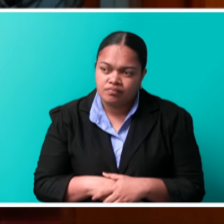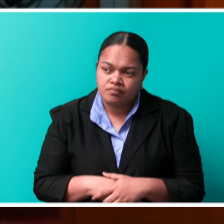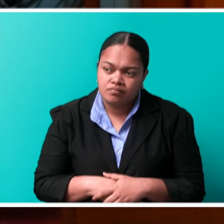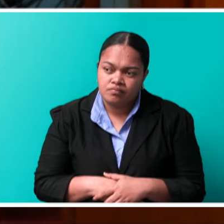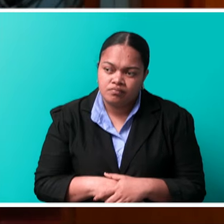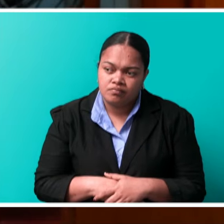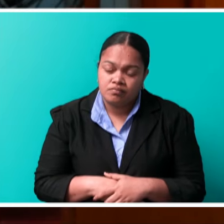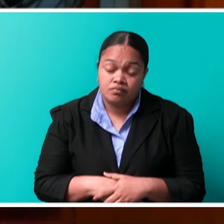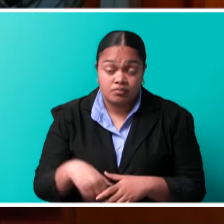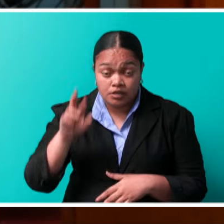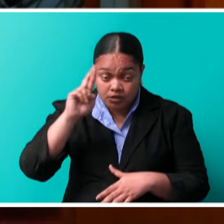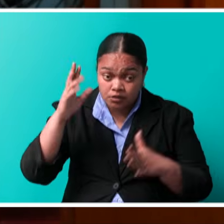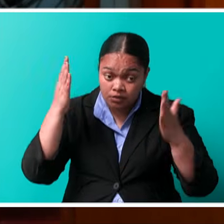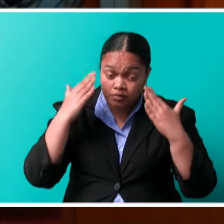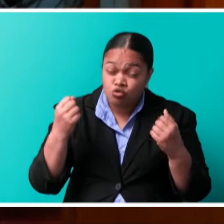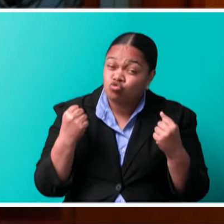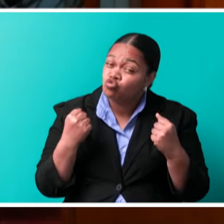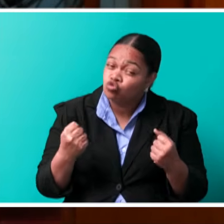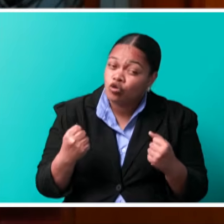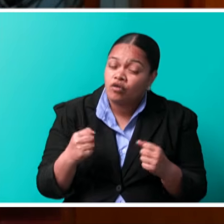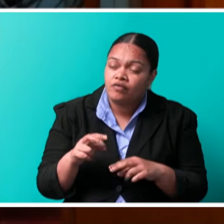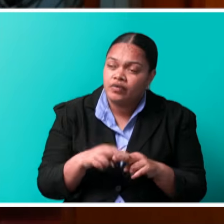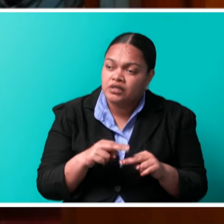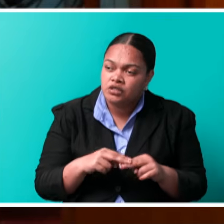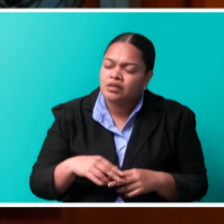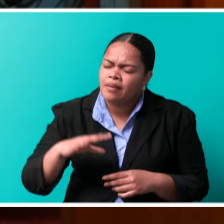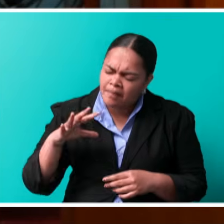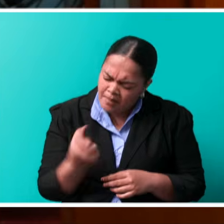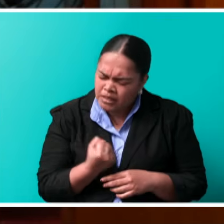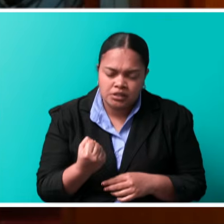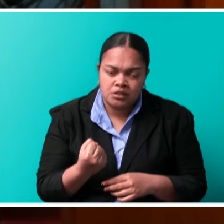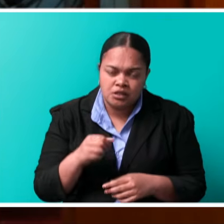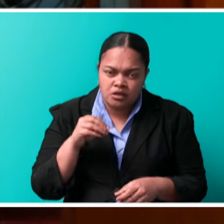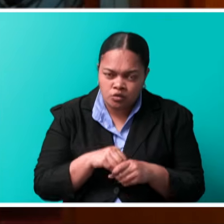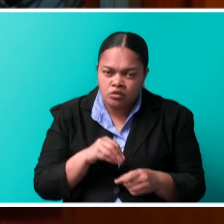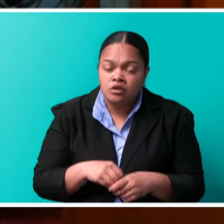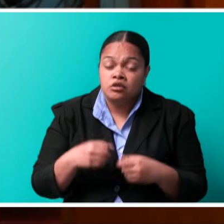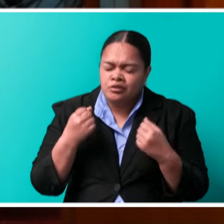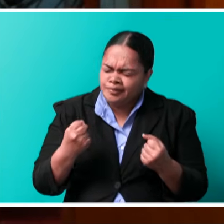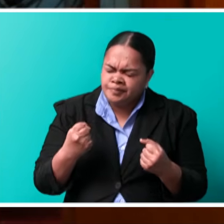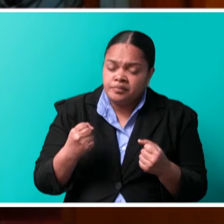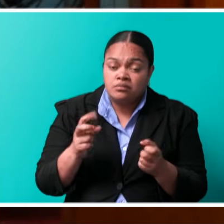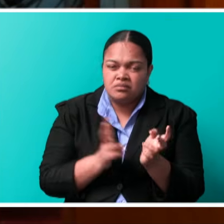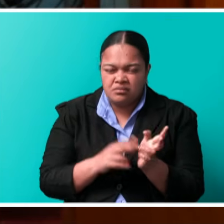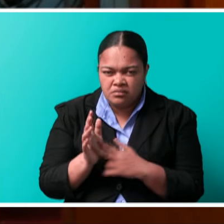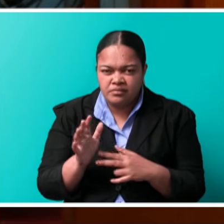The Speaker, sir, a stronger Fiji must include a stronger rural economy.